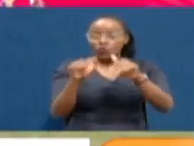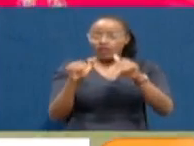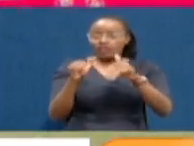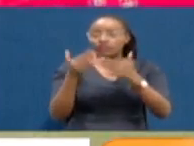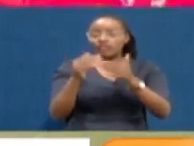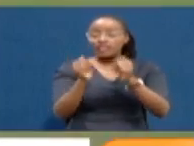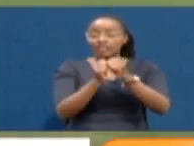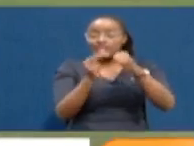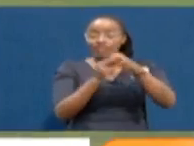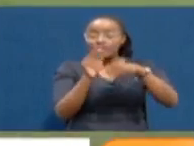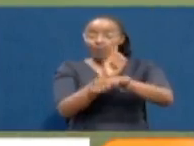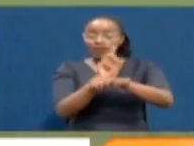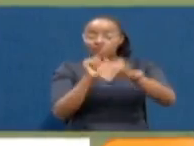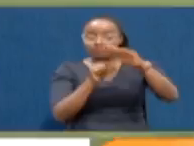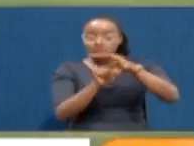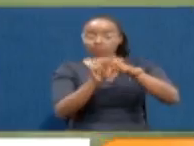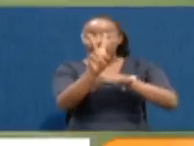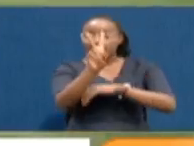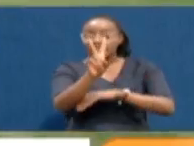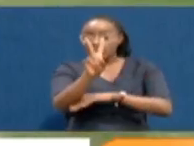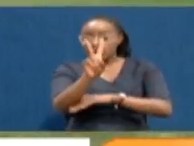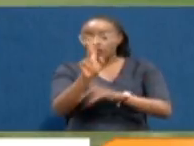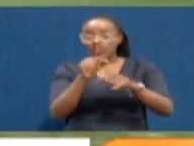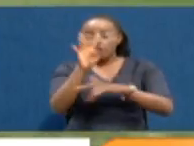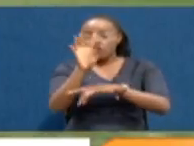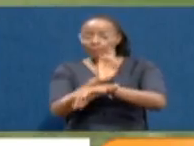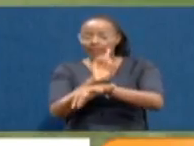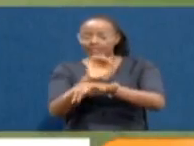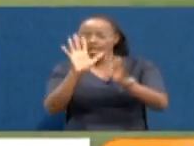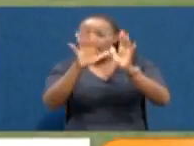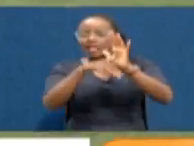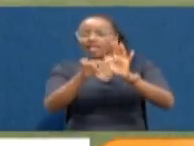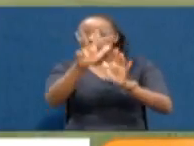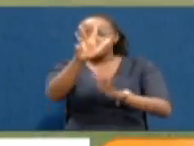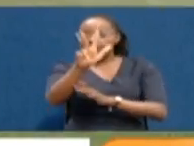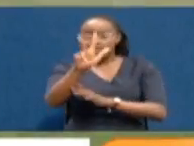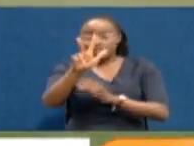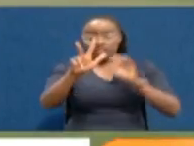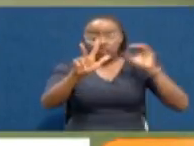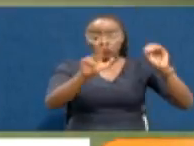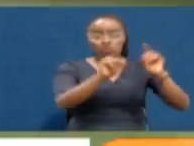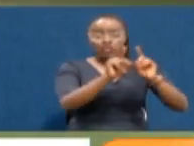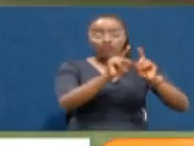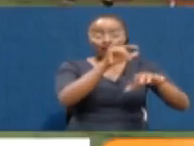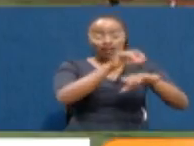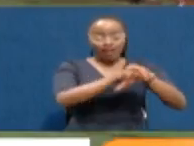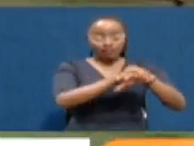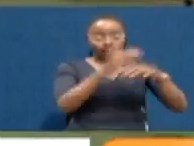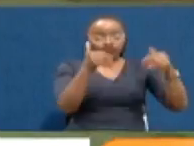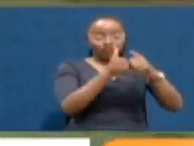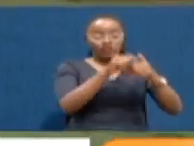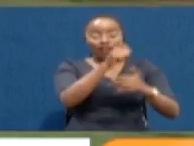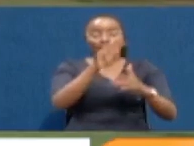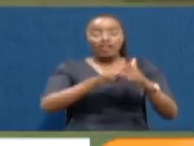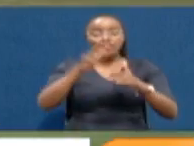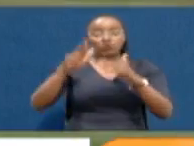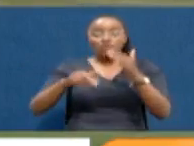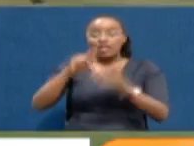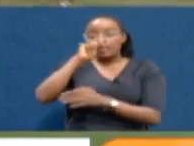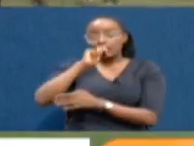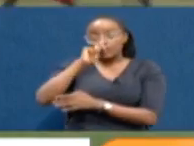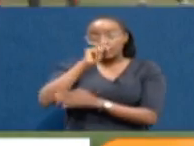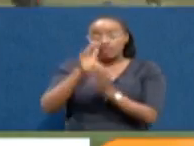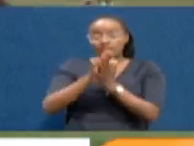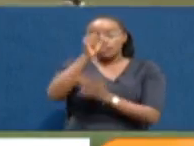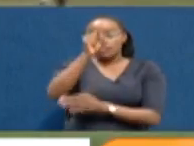the 17th minute to score the second. 4 minutes later, it was 3-0 with Onyango getting the match ball. In other results, Tanzania beat